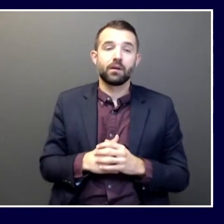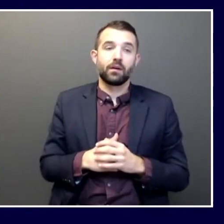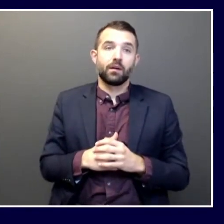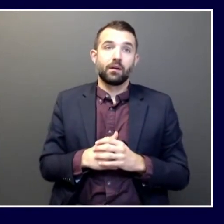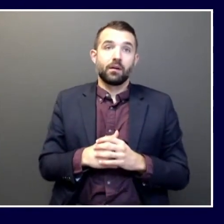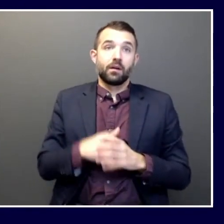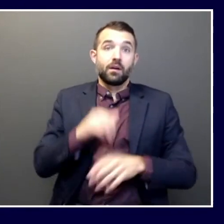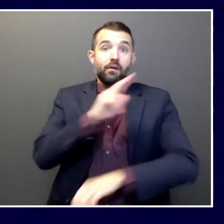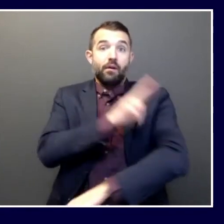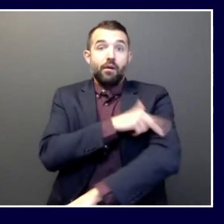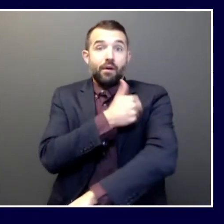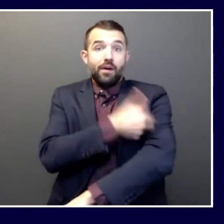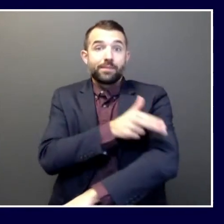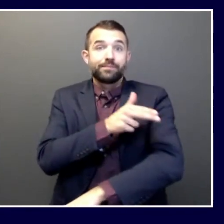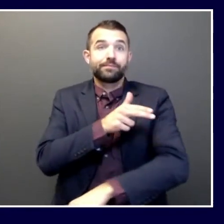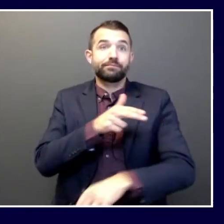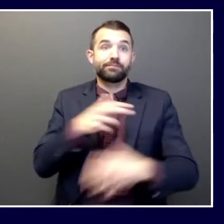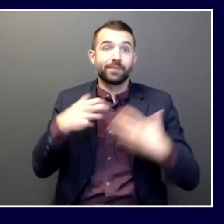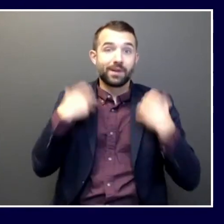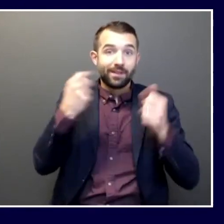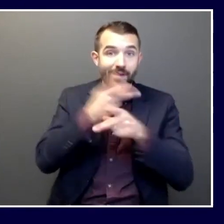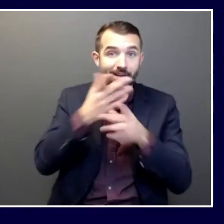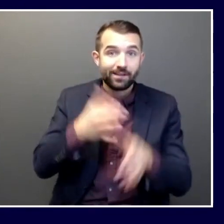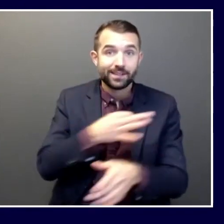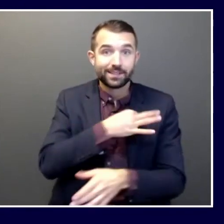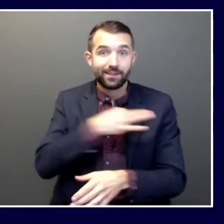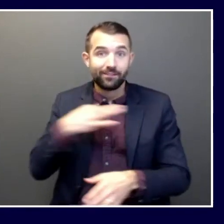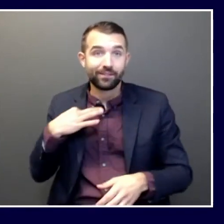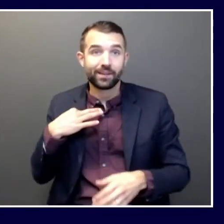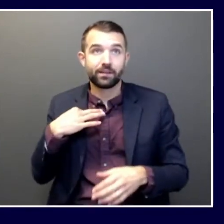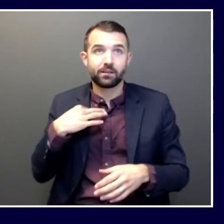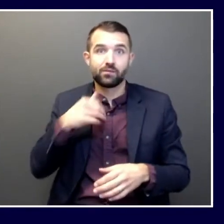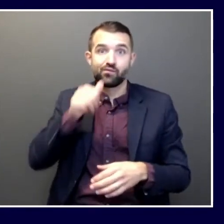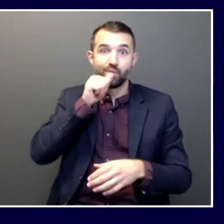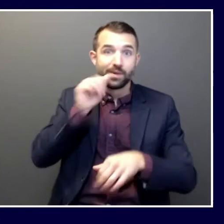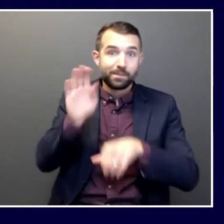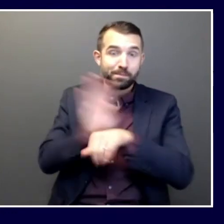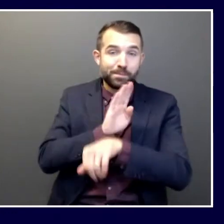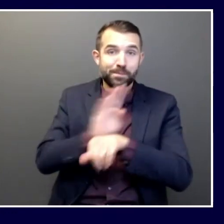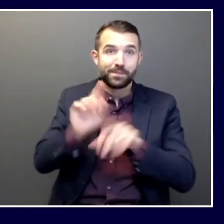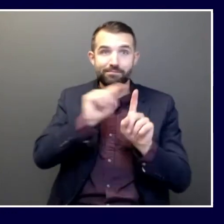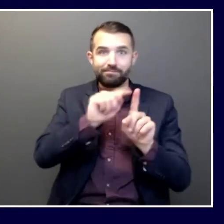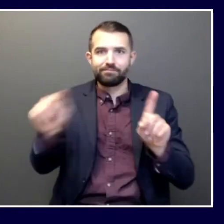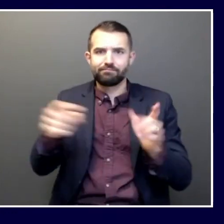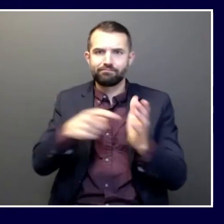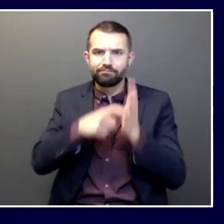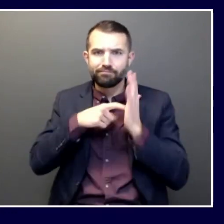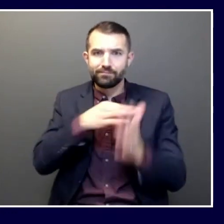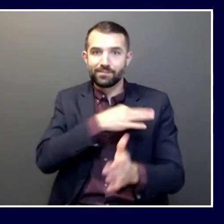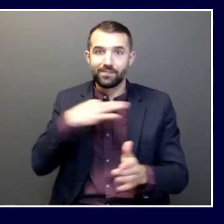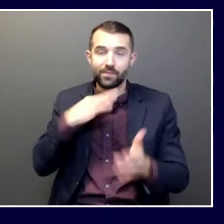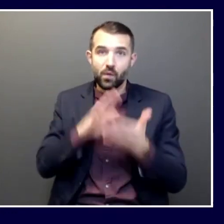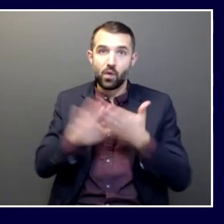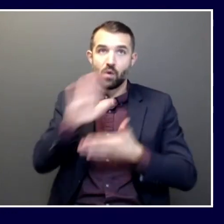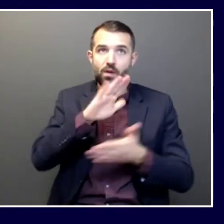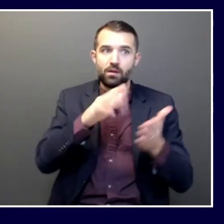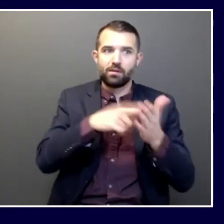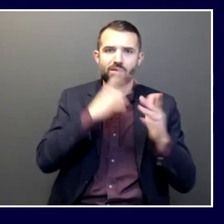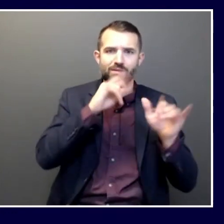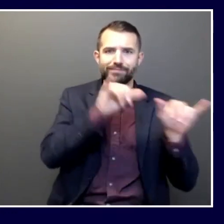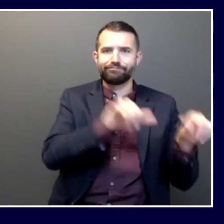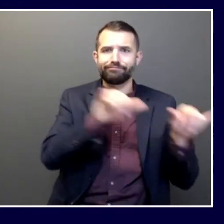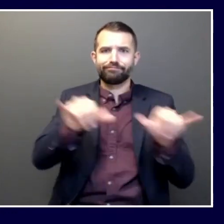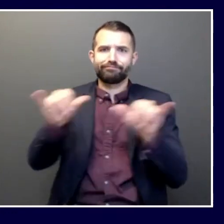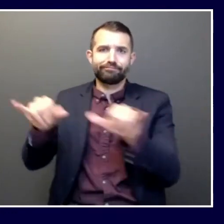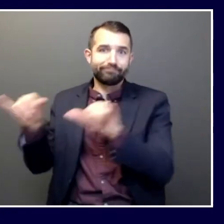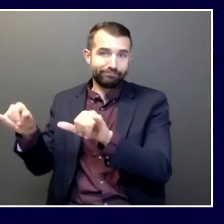in advance of our healthcare rule. We've seen in different private sector businesses. And I think it's safe to say that those policies tend to result in